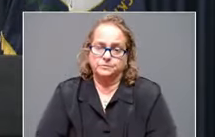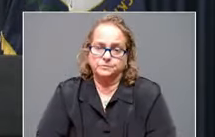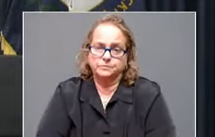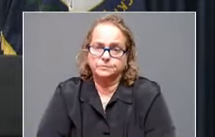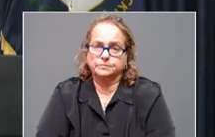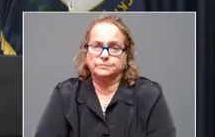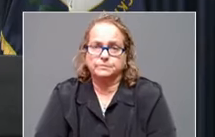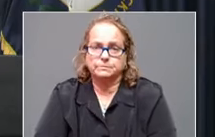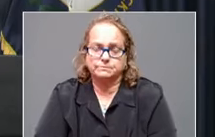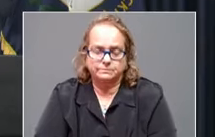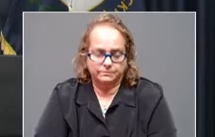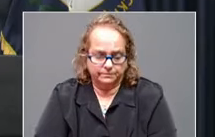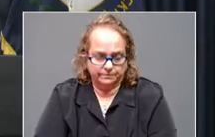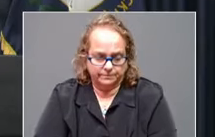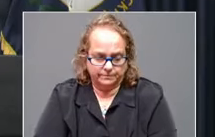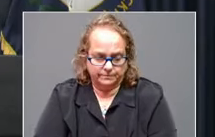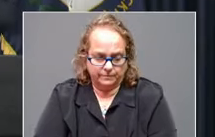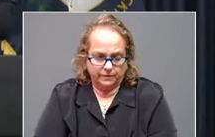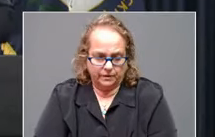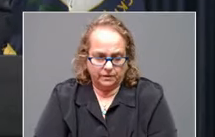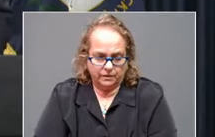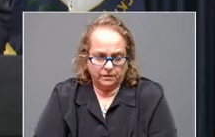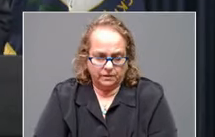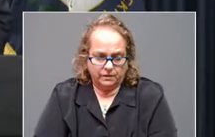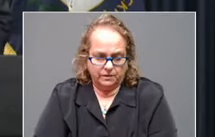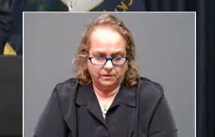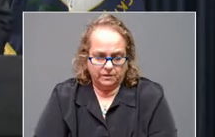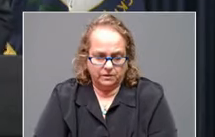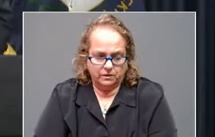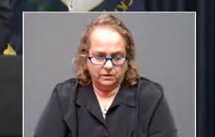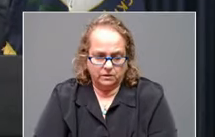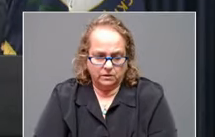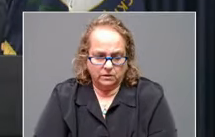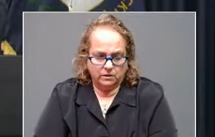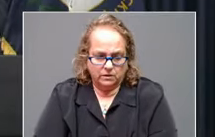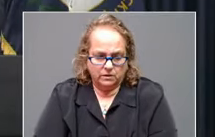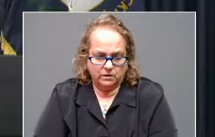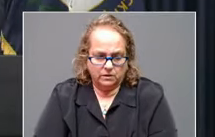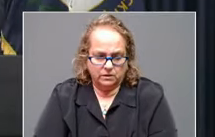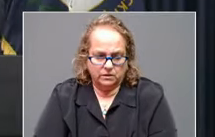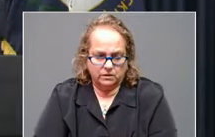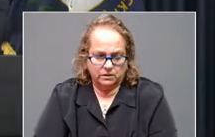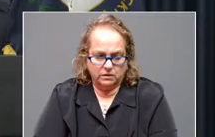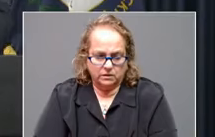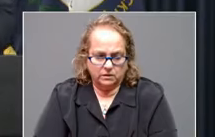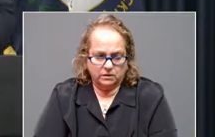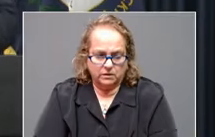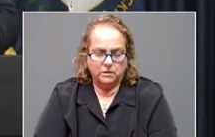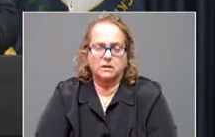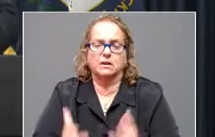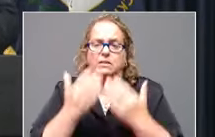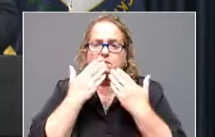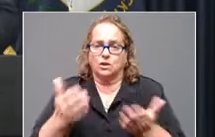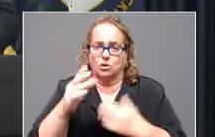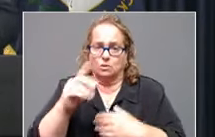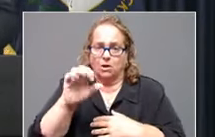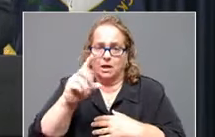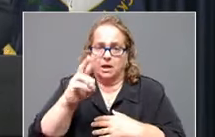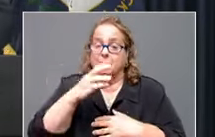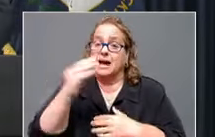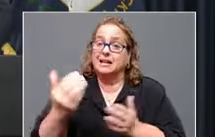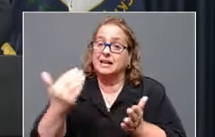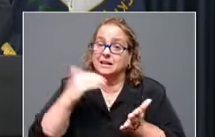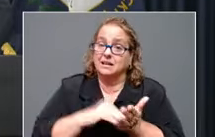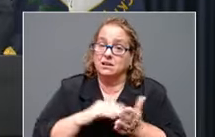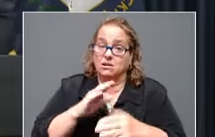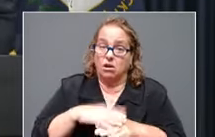too, as much as we can as we push through this. All right, let's take a quick look at vaccinations, and then we're going to